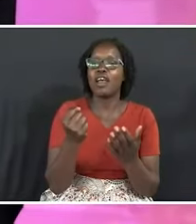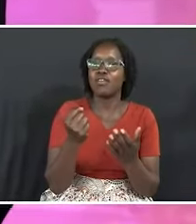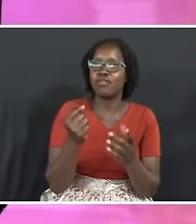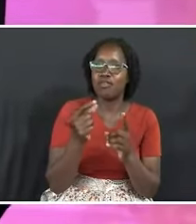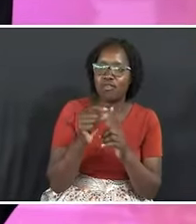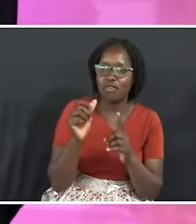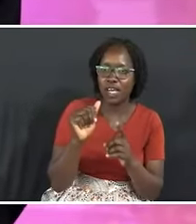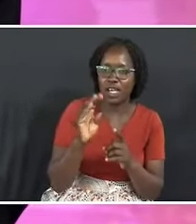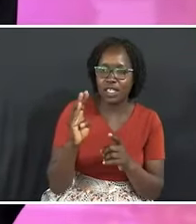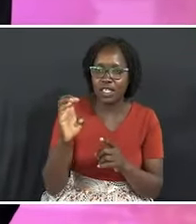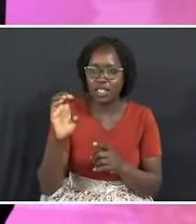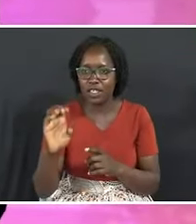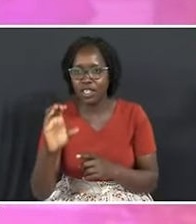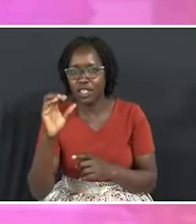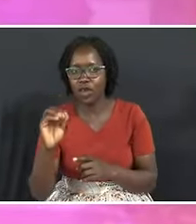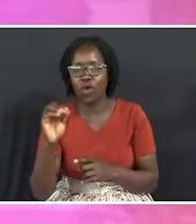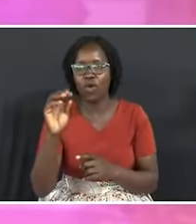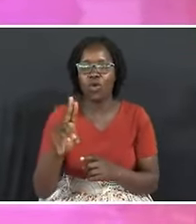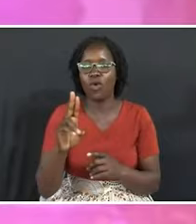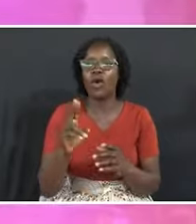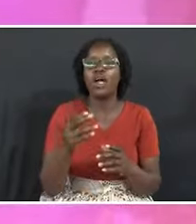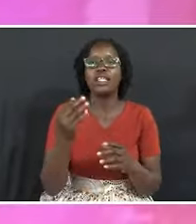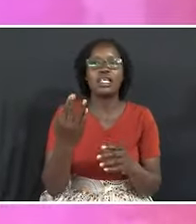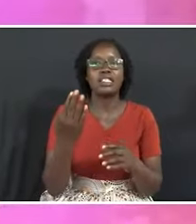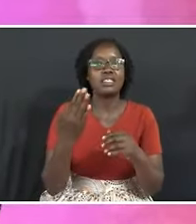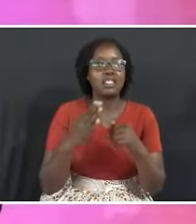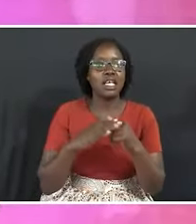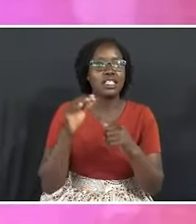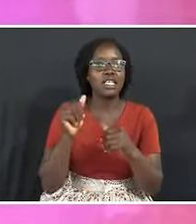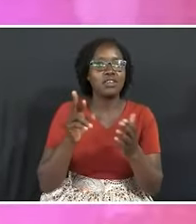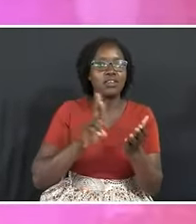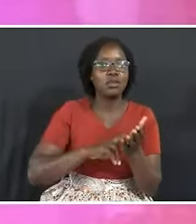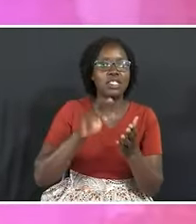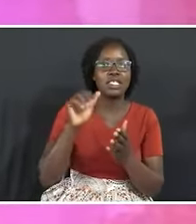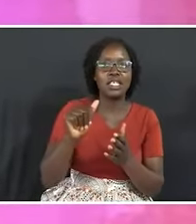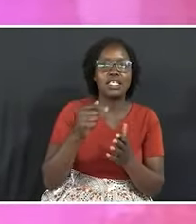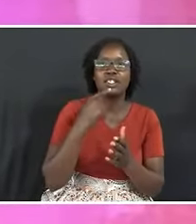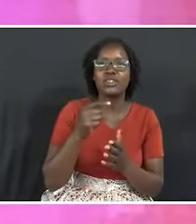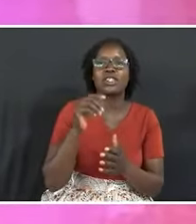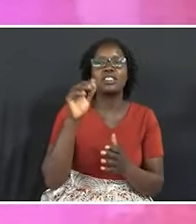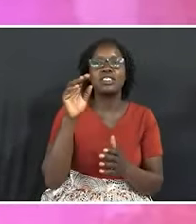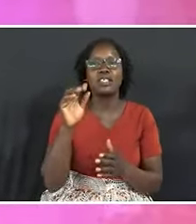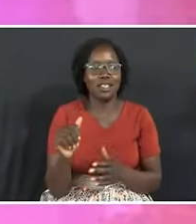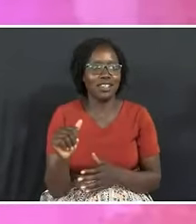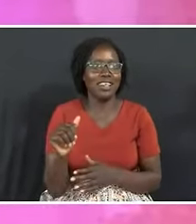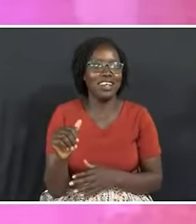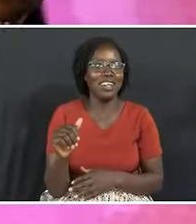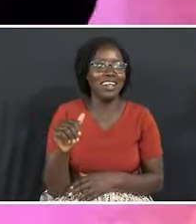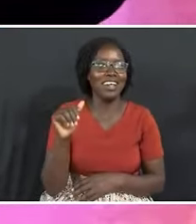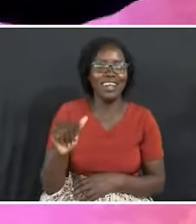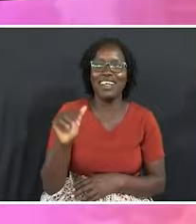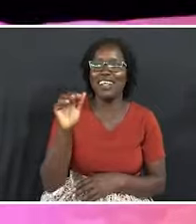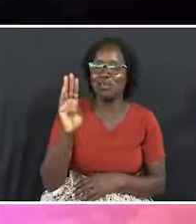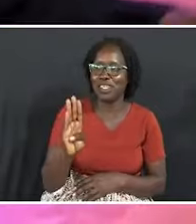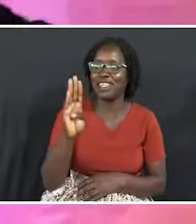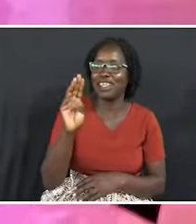A. You do a master of MA, you have repeated A, so it is B, A, and M. And then